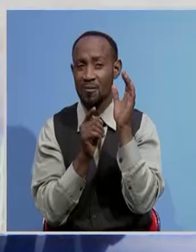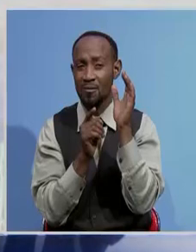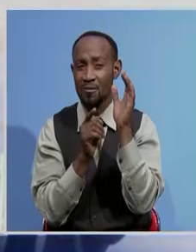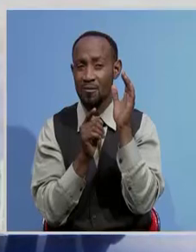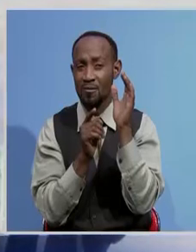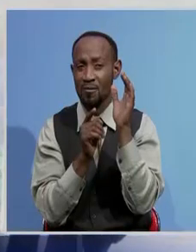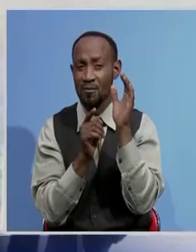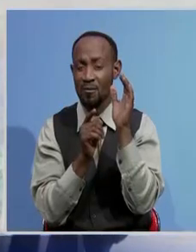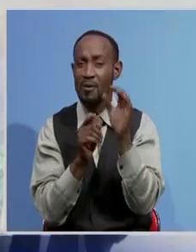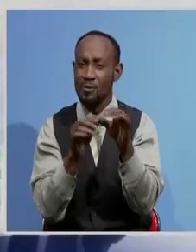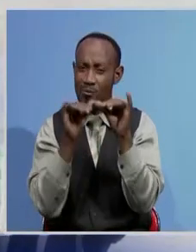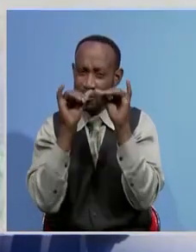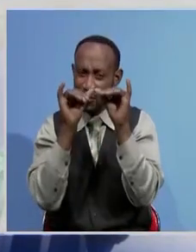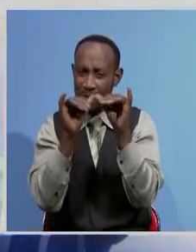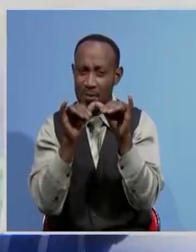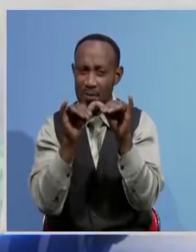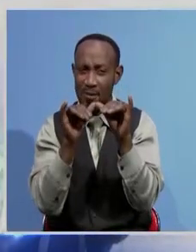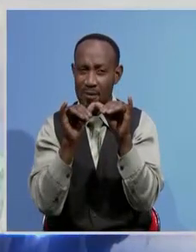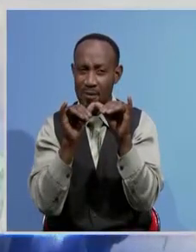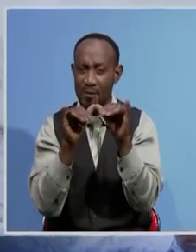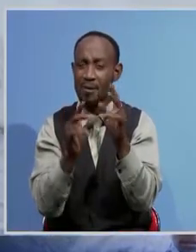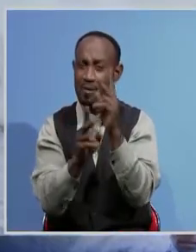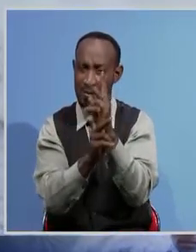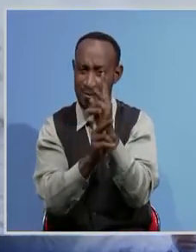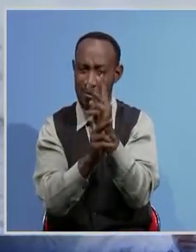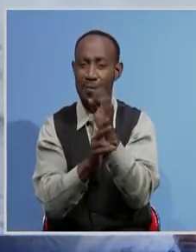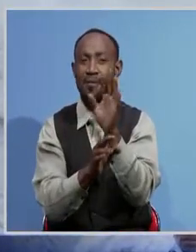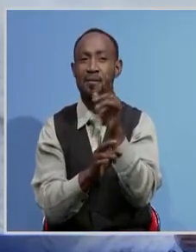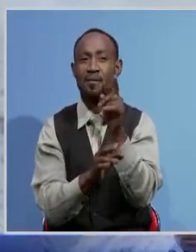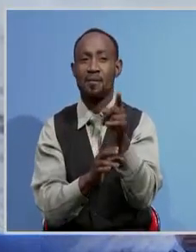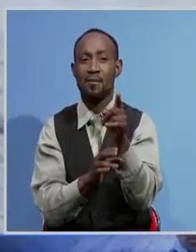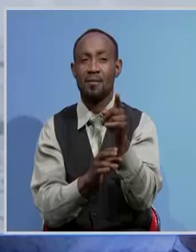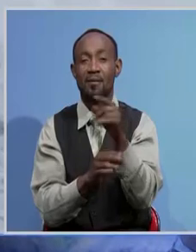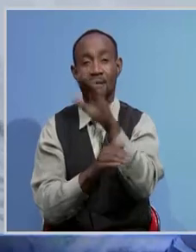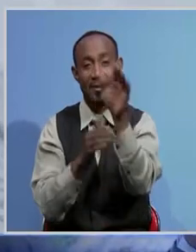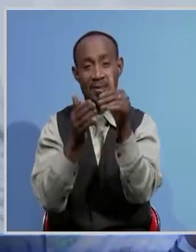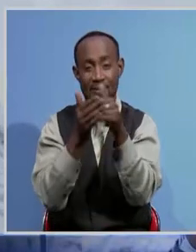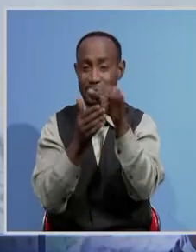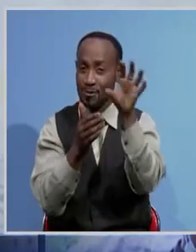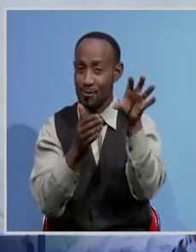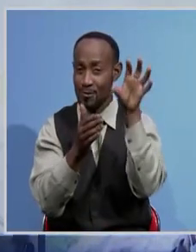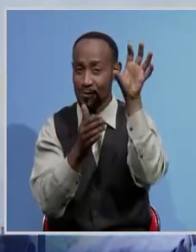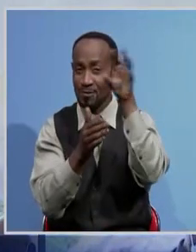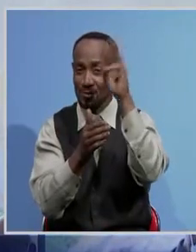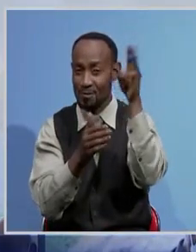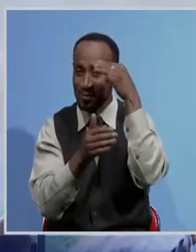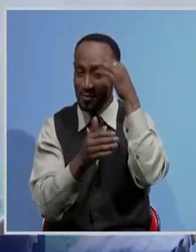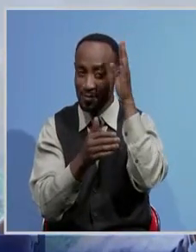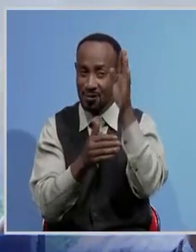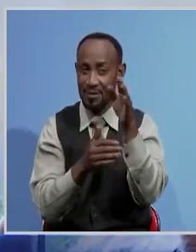environmental sustainability is maintained. Credo Nanjua is Central Province Minister. We also want